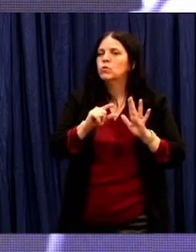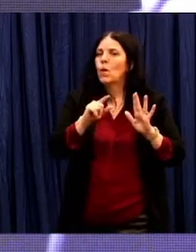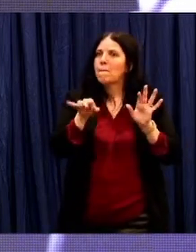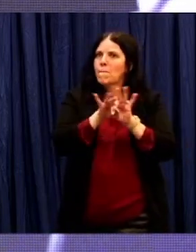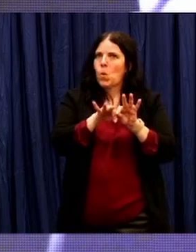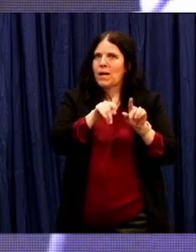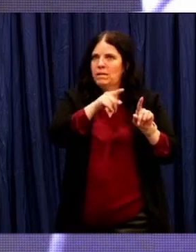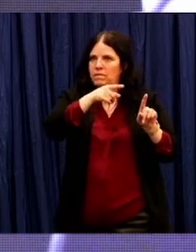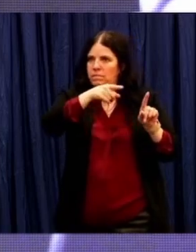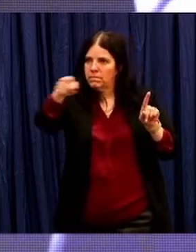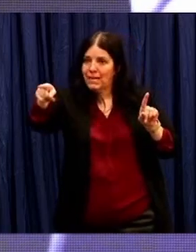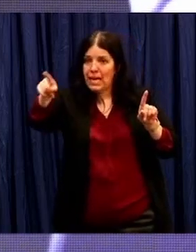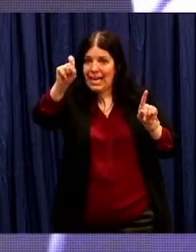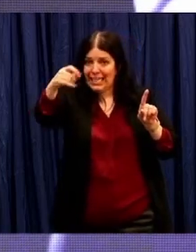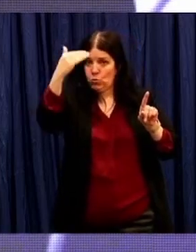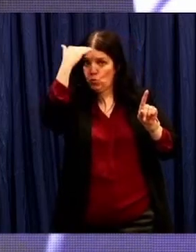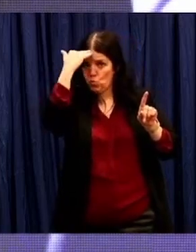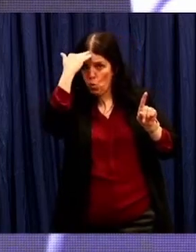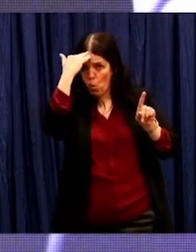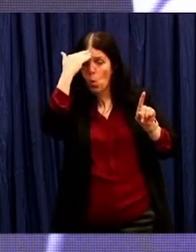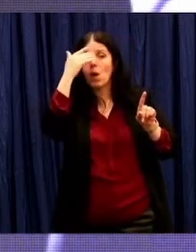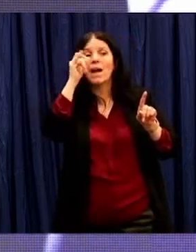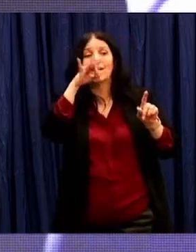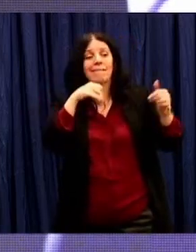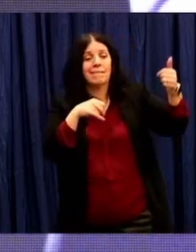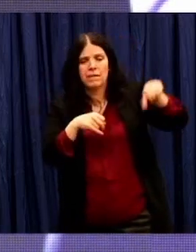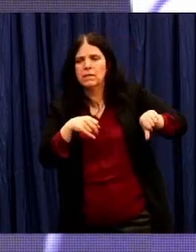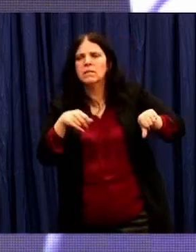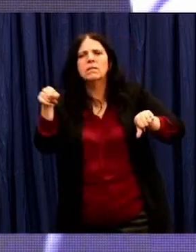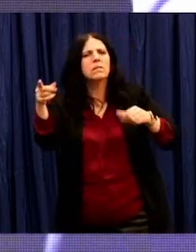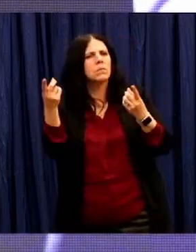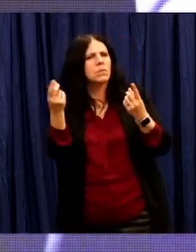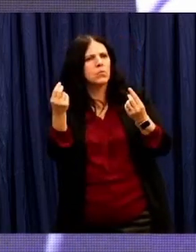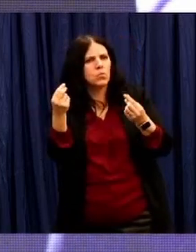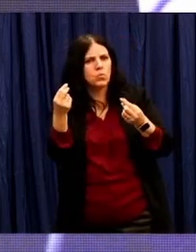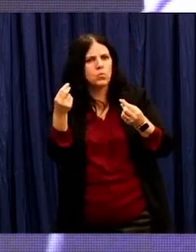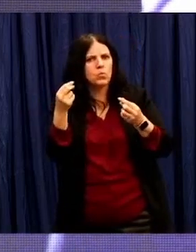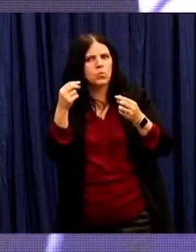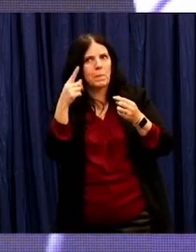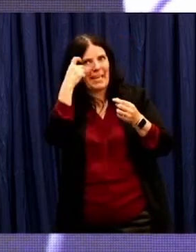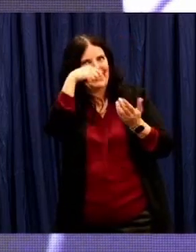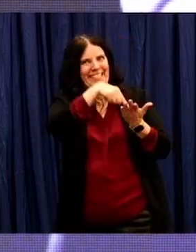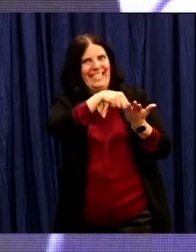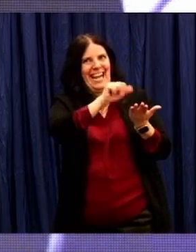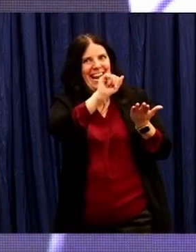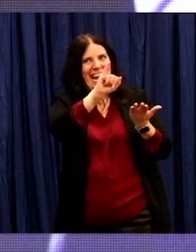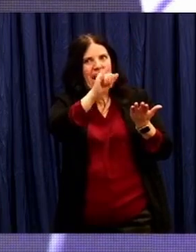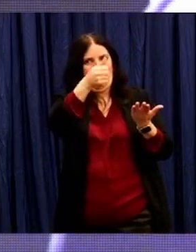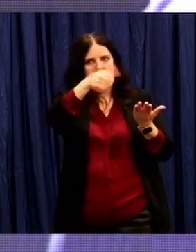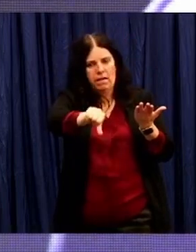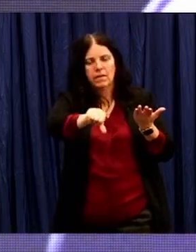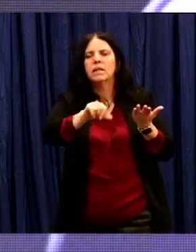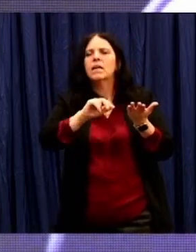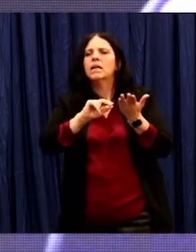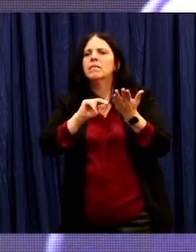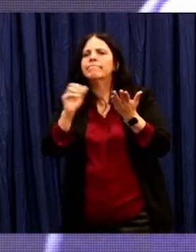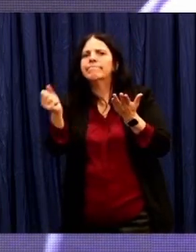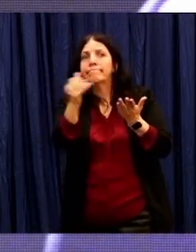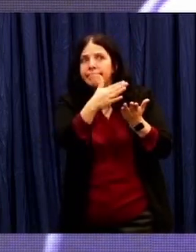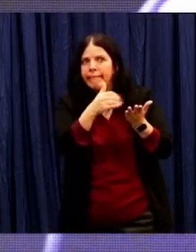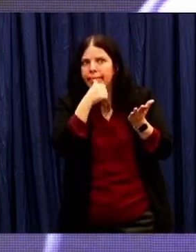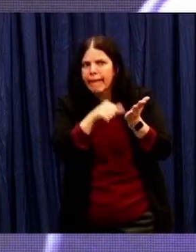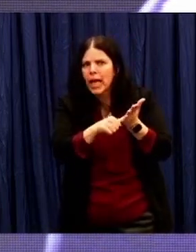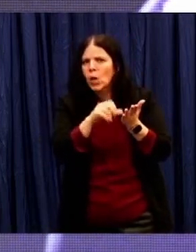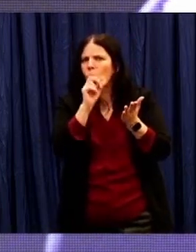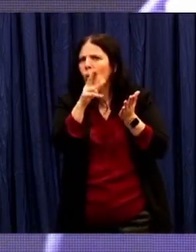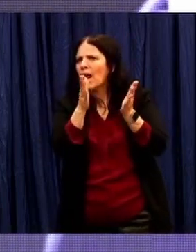What is the process? Do you send a written letter? Do you call a place? Do you fill out a web form? So we need clarity around the use of AI so that